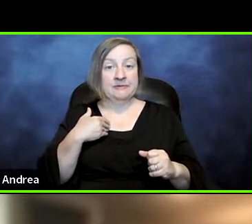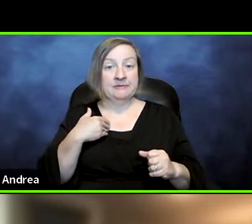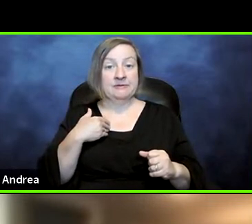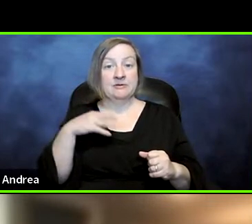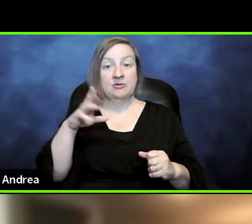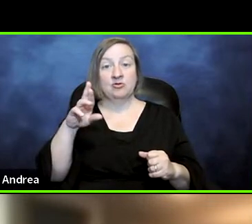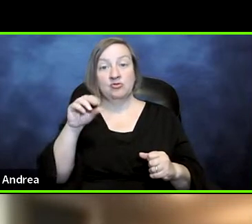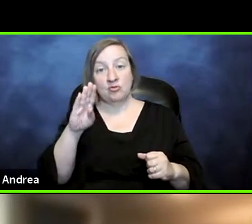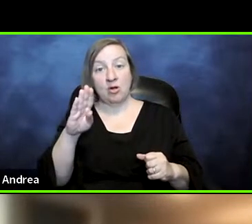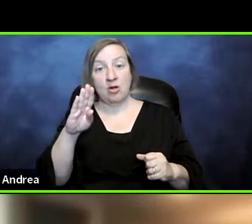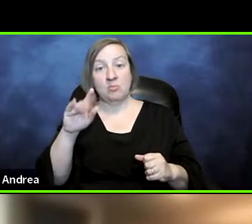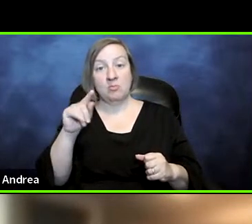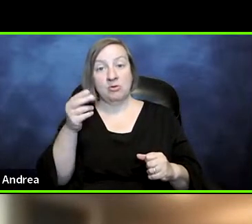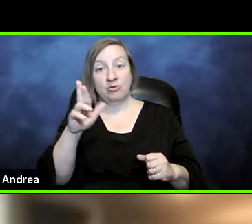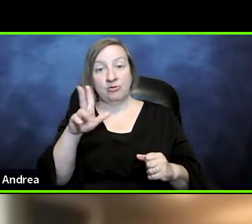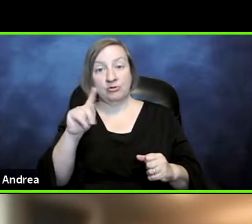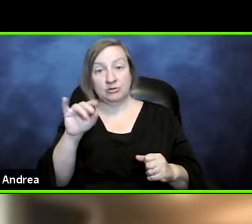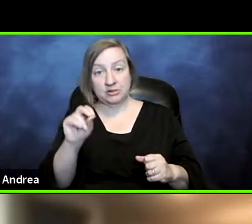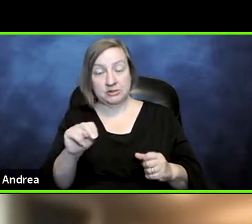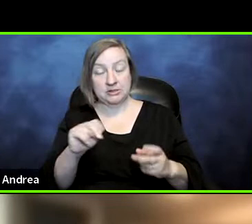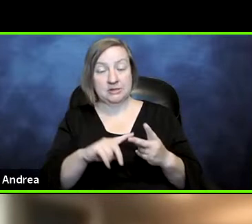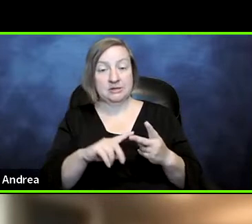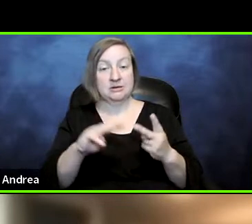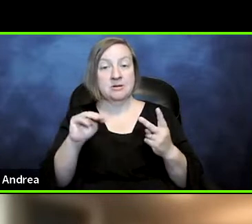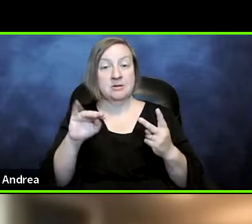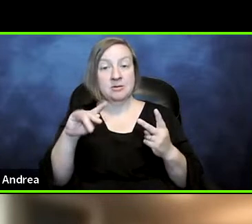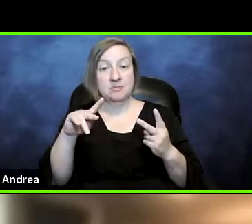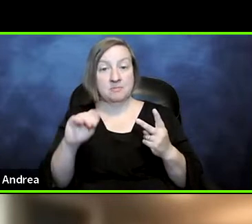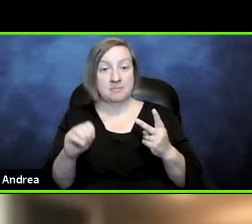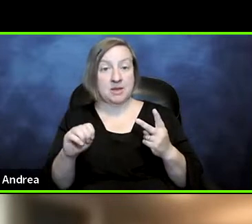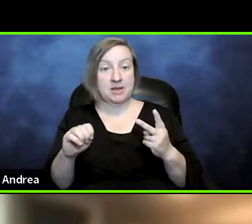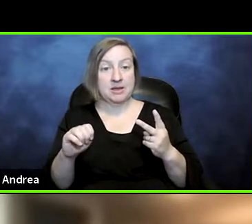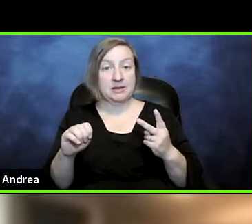Rob Thurton and Mike